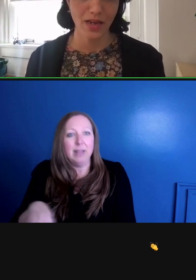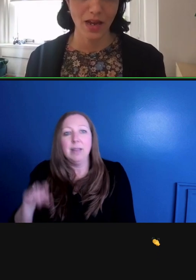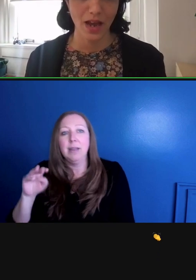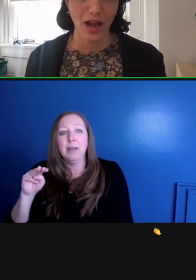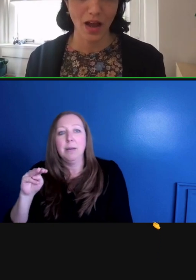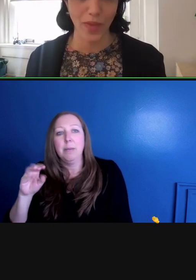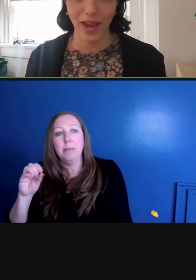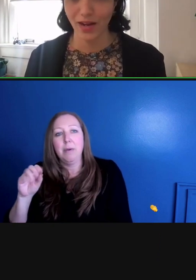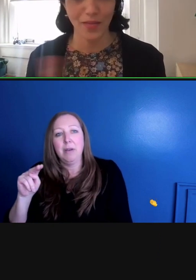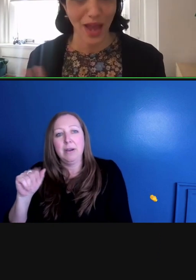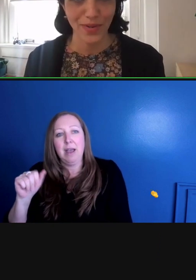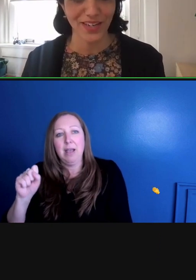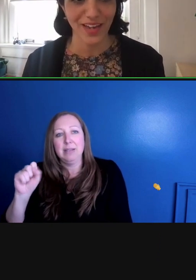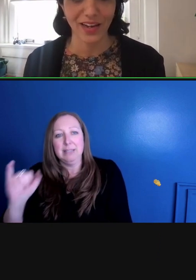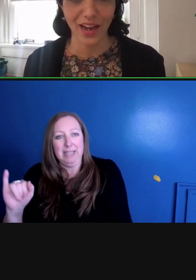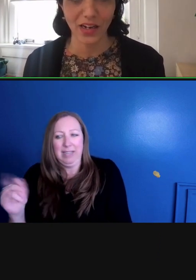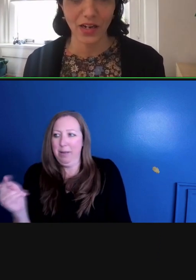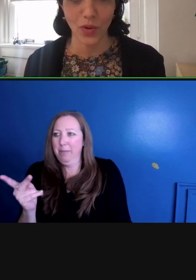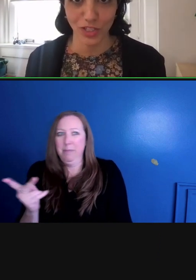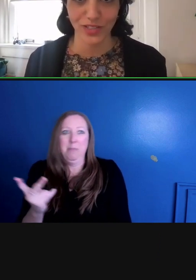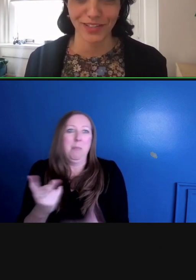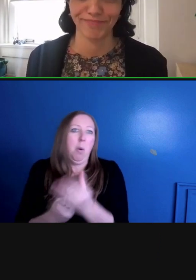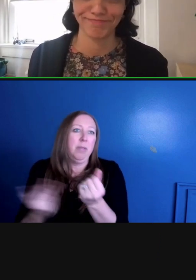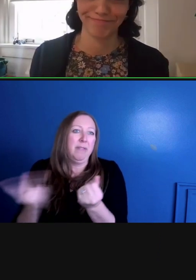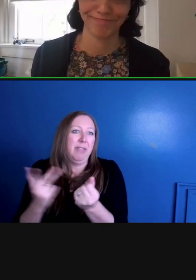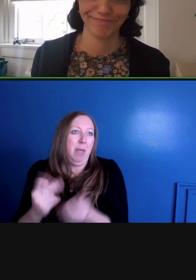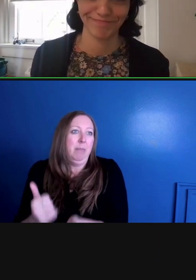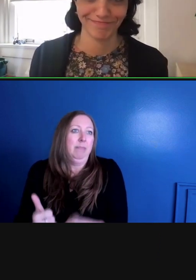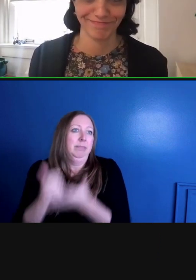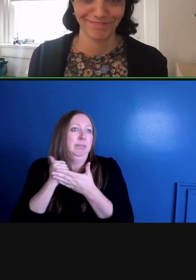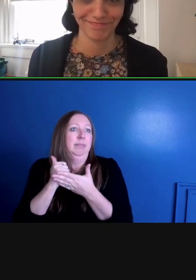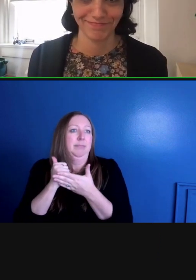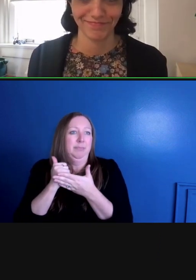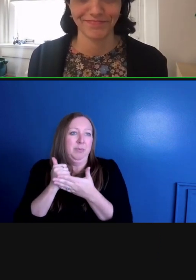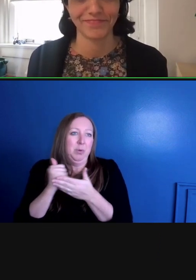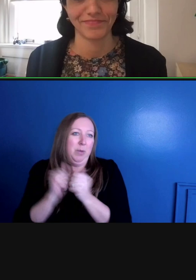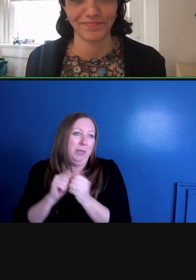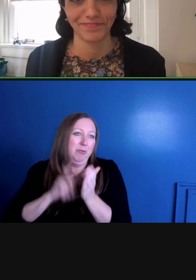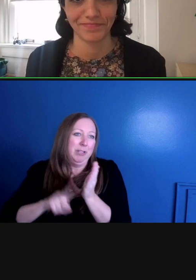today, and I'm happy to take any questions.